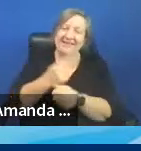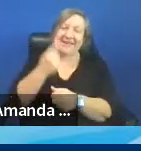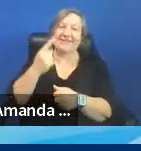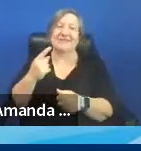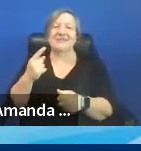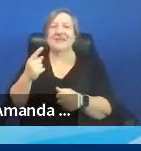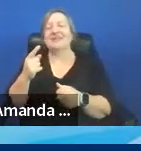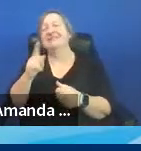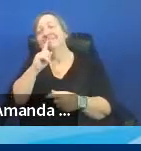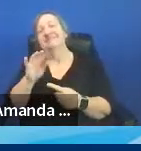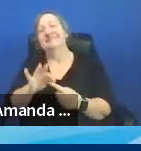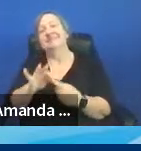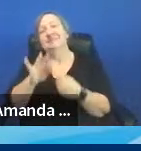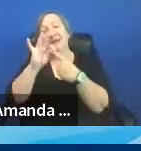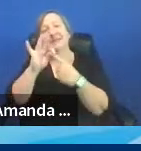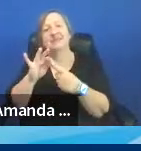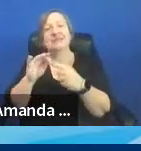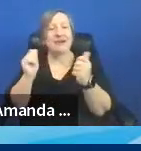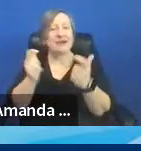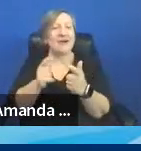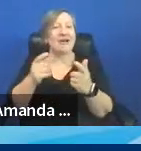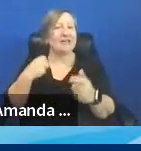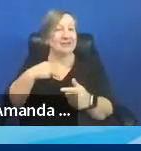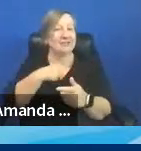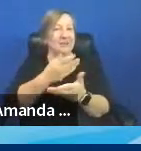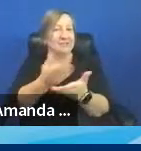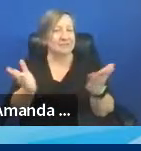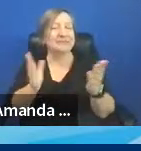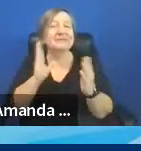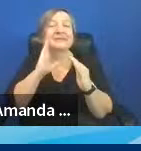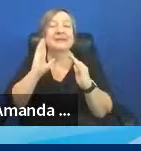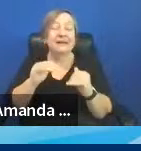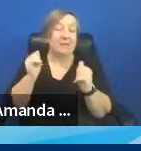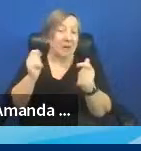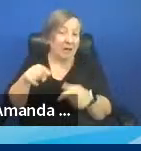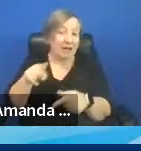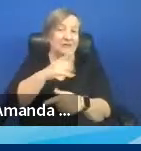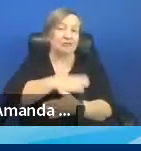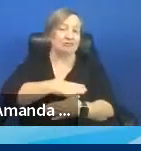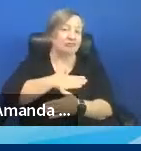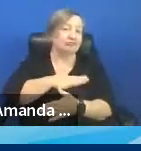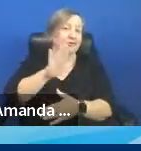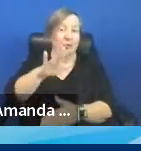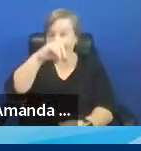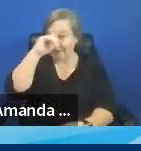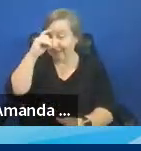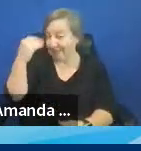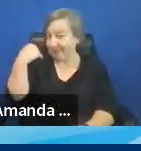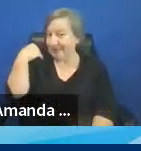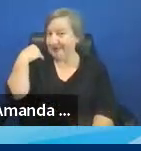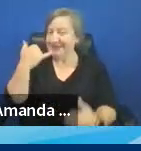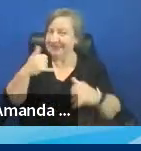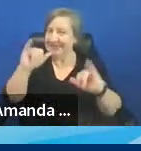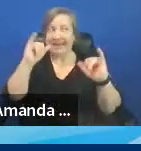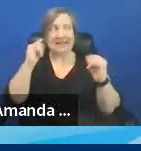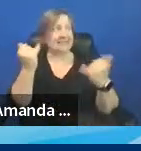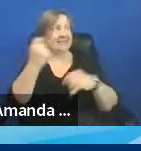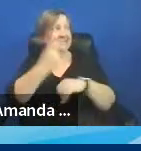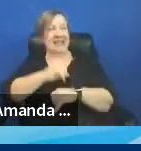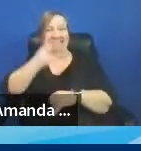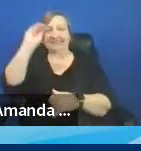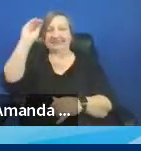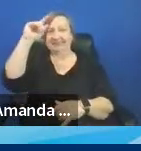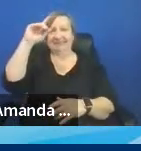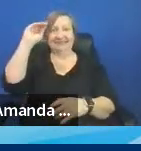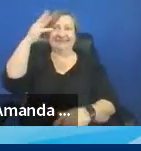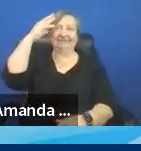very special, all of the members. I hope that all of you had a wonderful summer and you still have summer today, and hopefully you get it